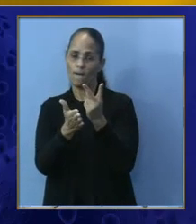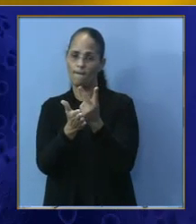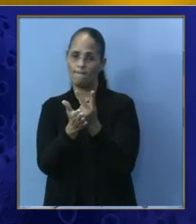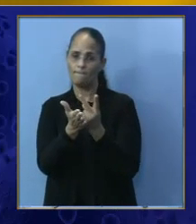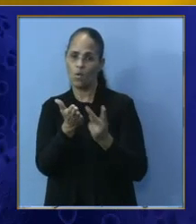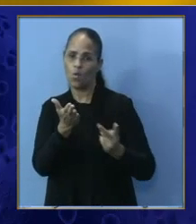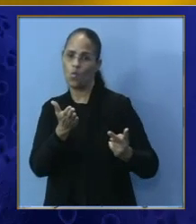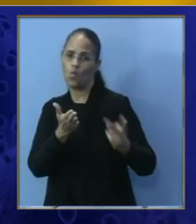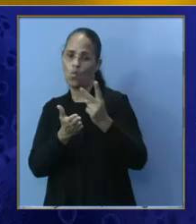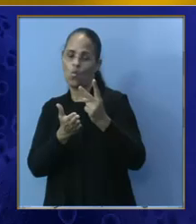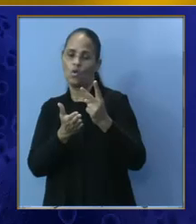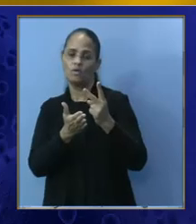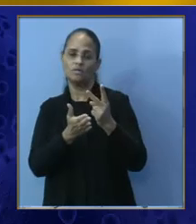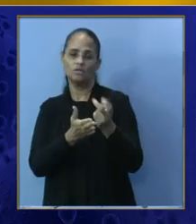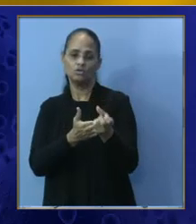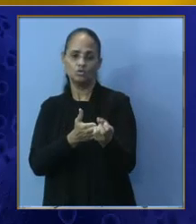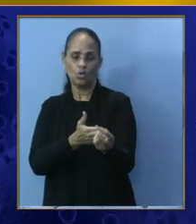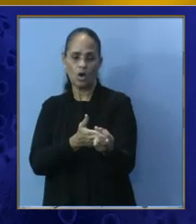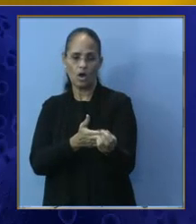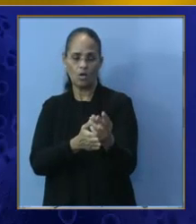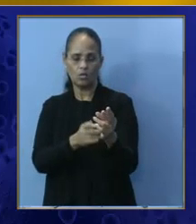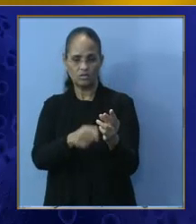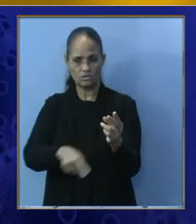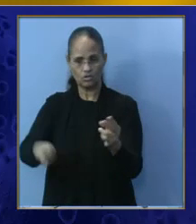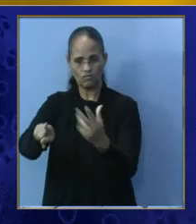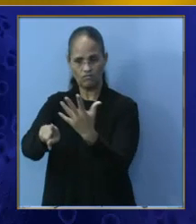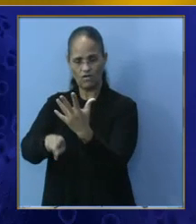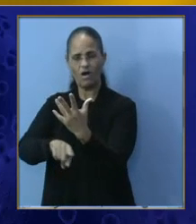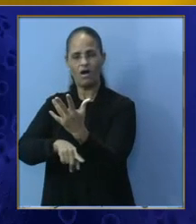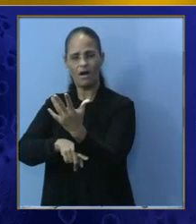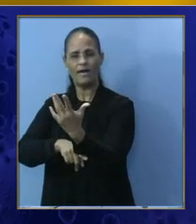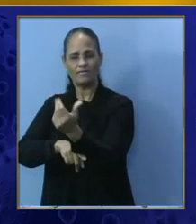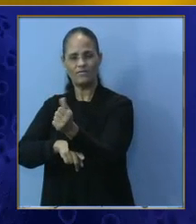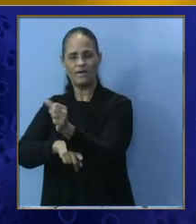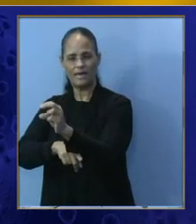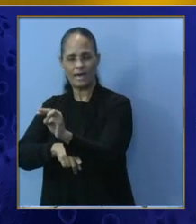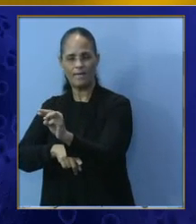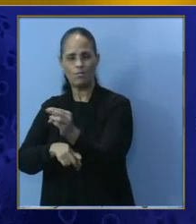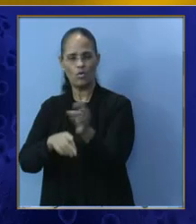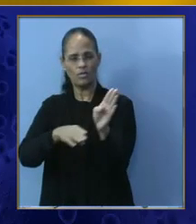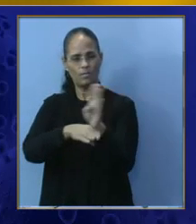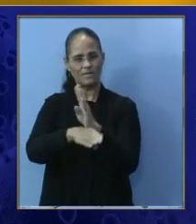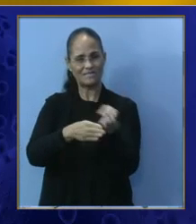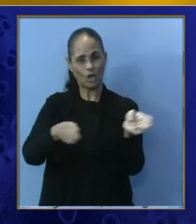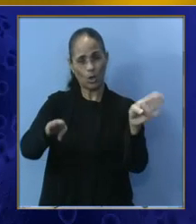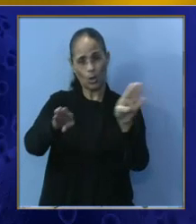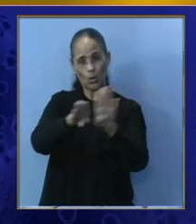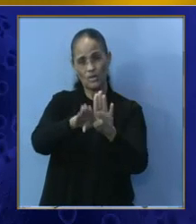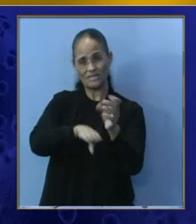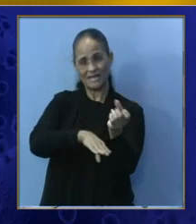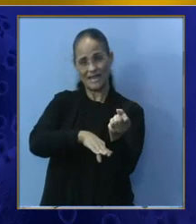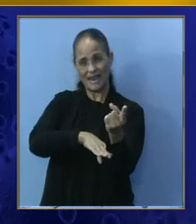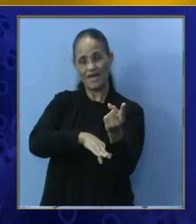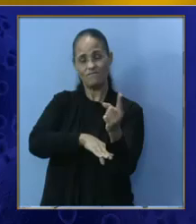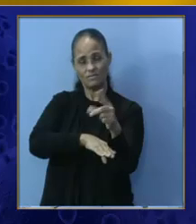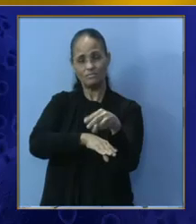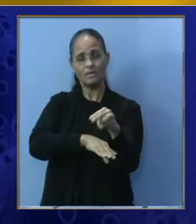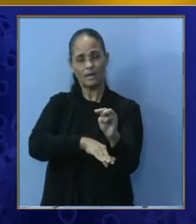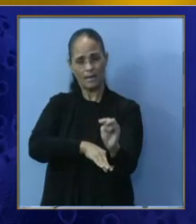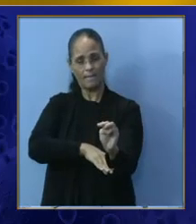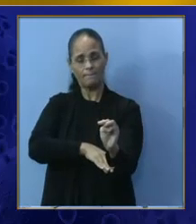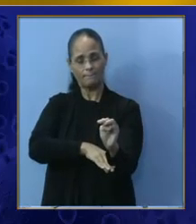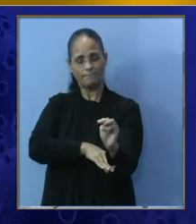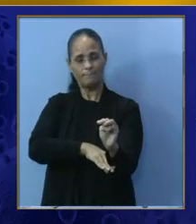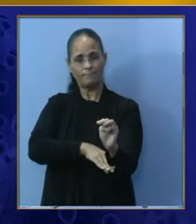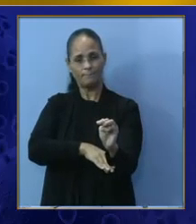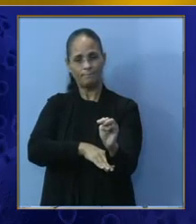the hours of midnight to 5 a.m., with businesses closing at 11 p.m.